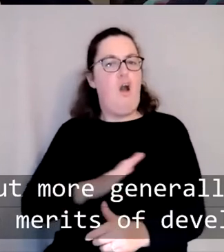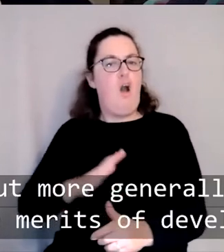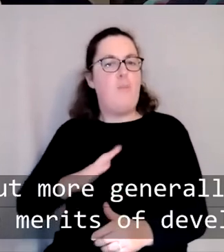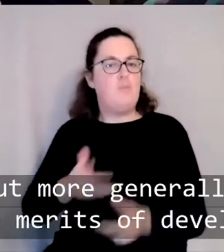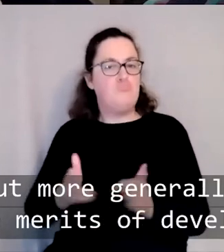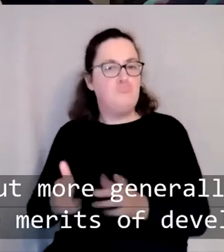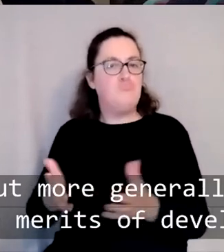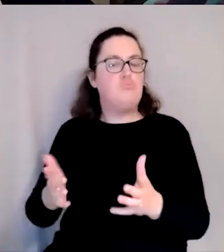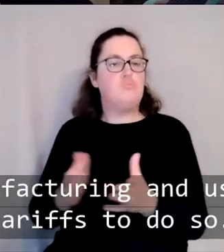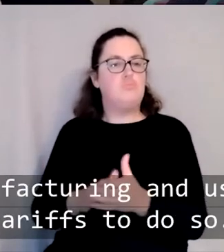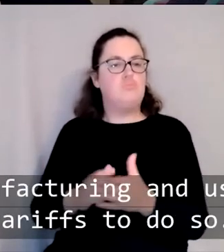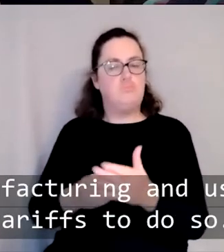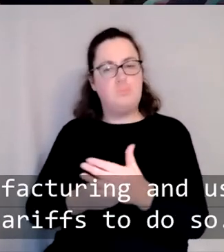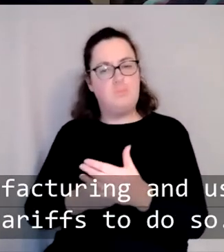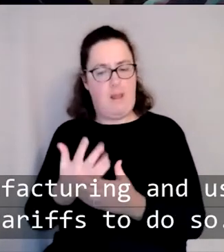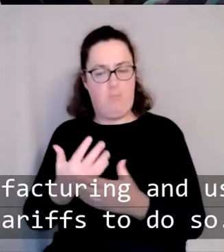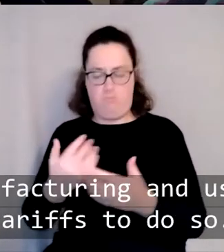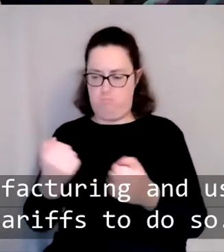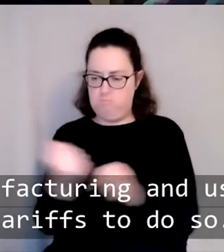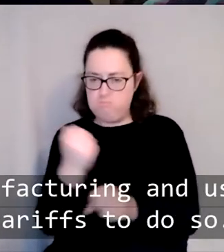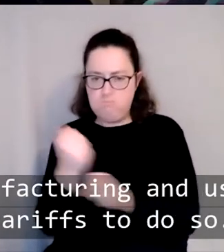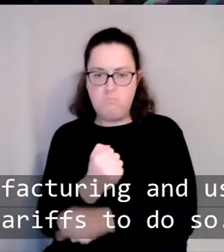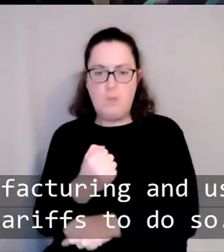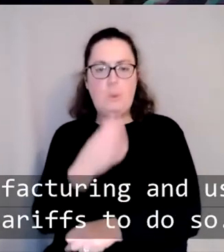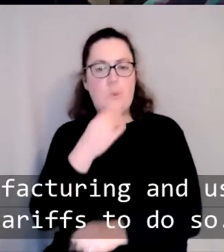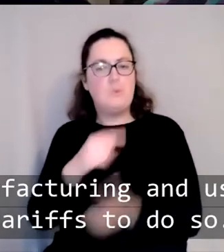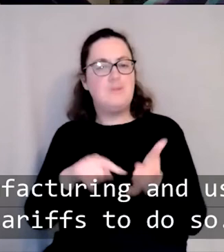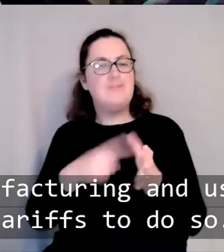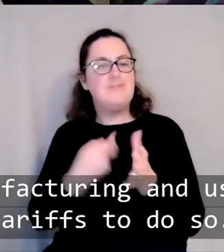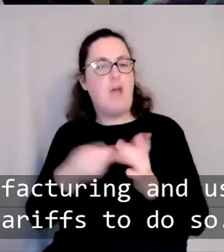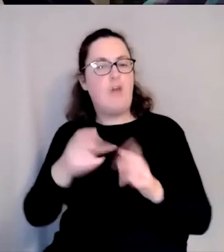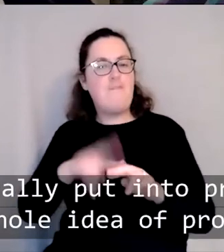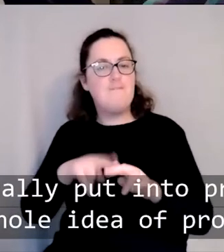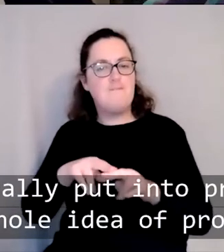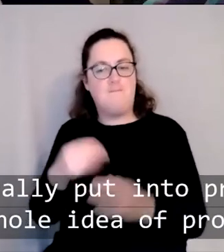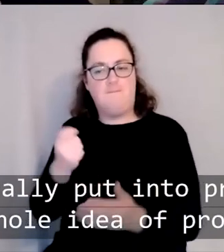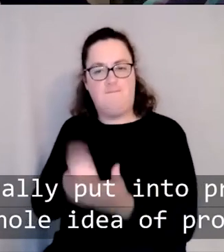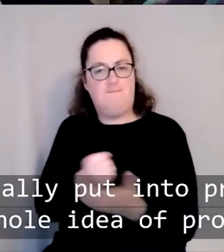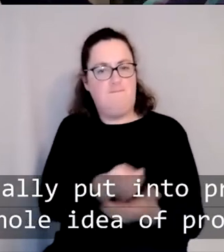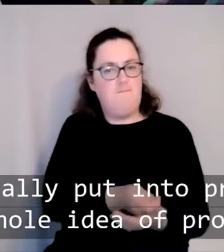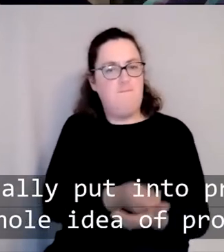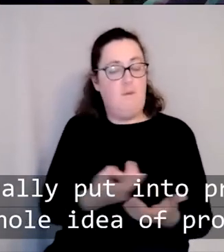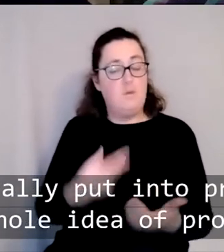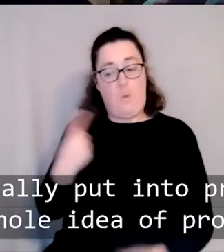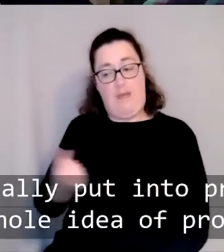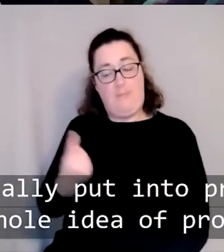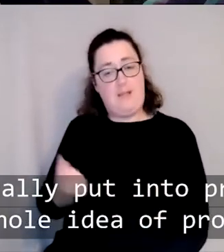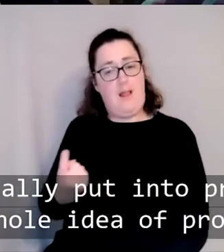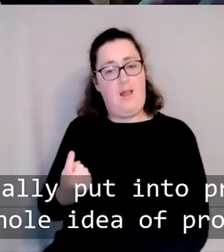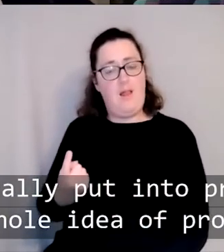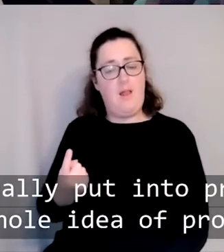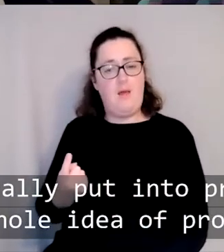of developing manufacturing and using tariffs to do so. So he actually put into